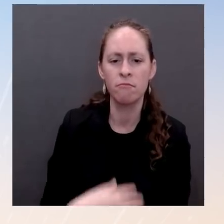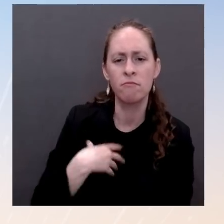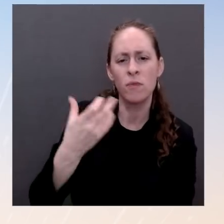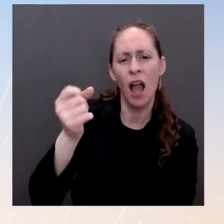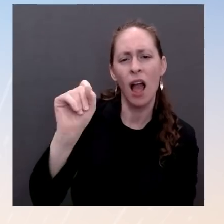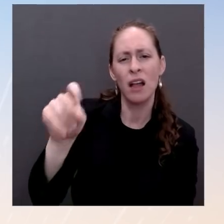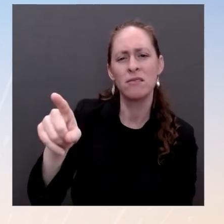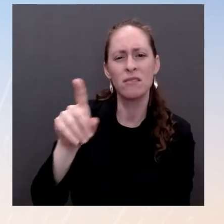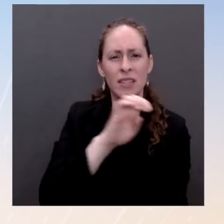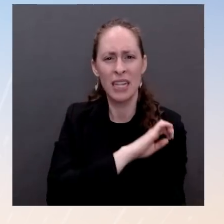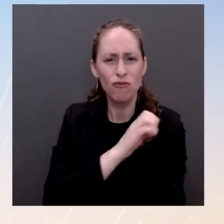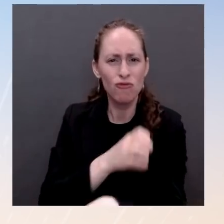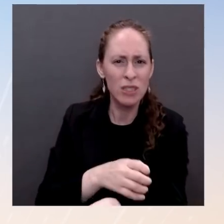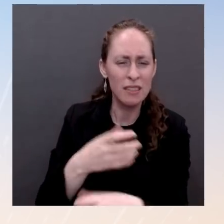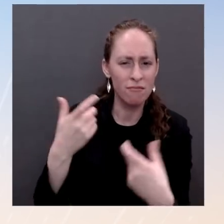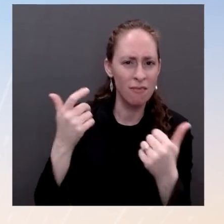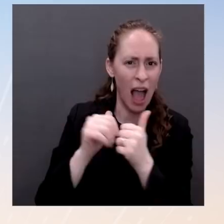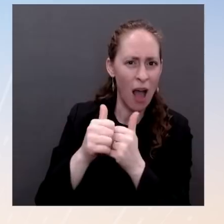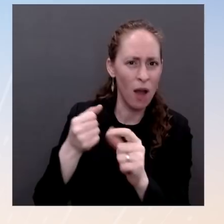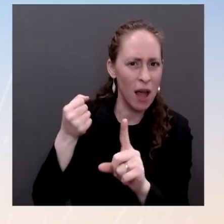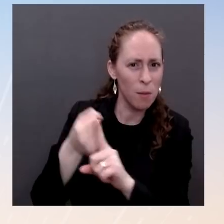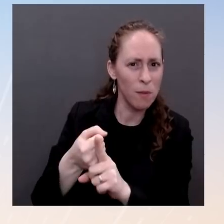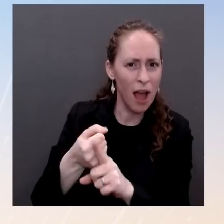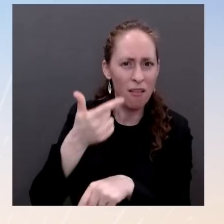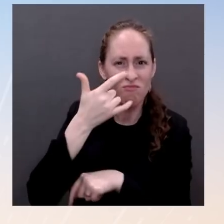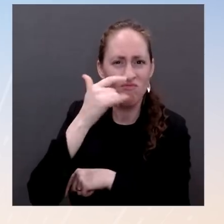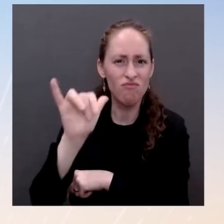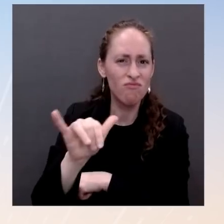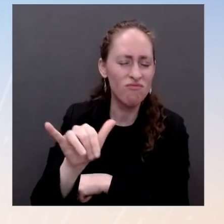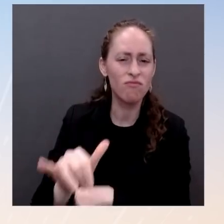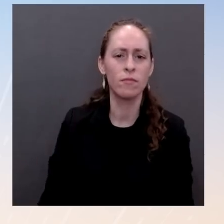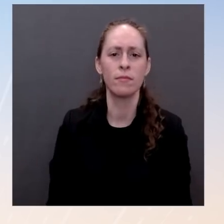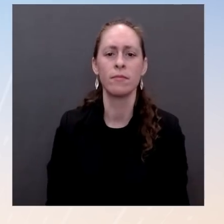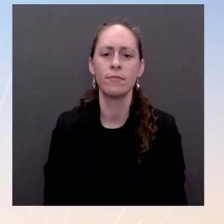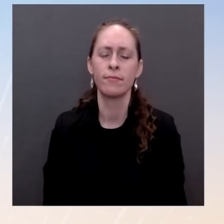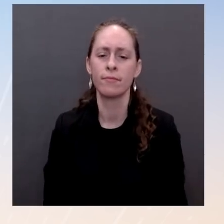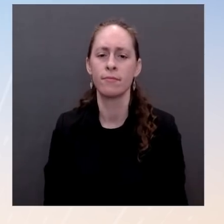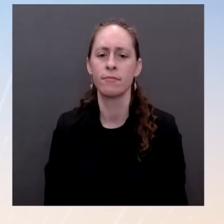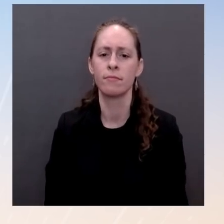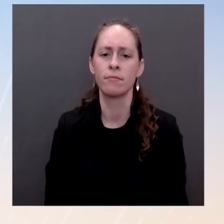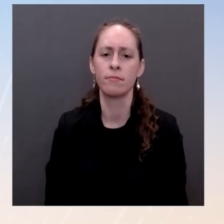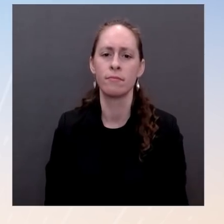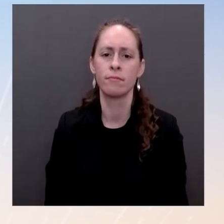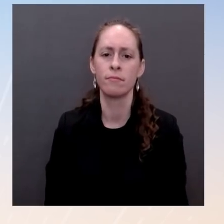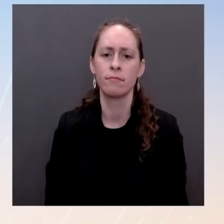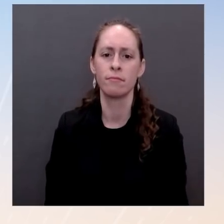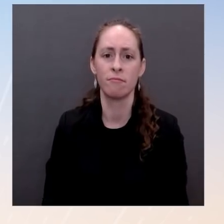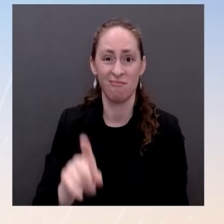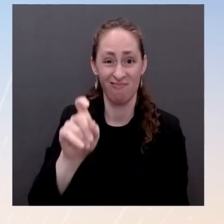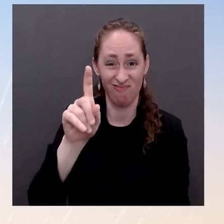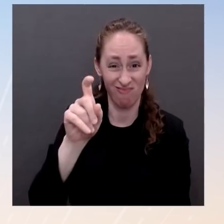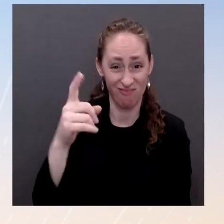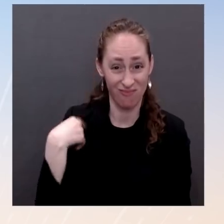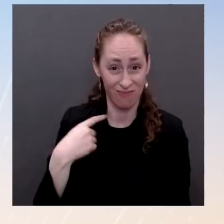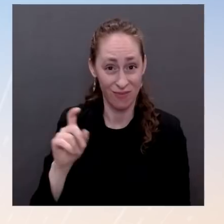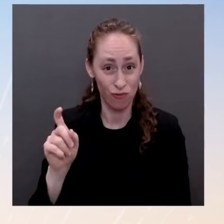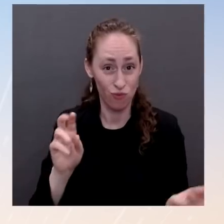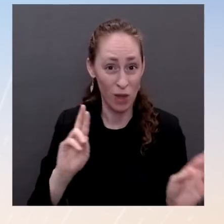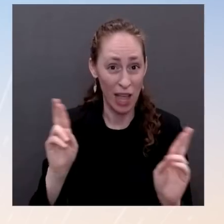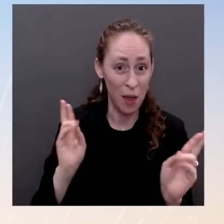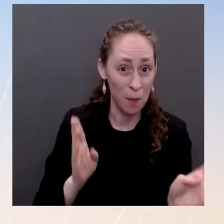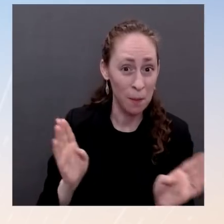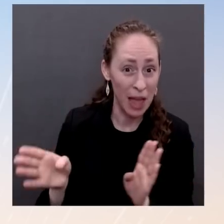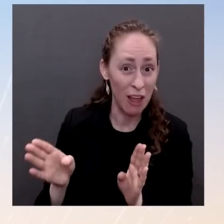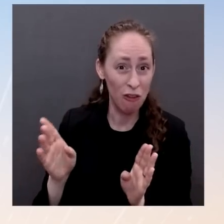here at home, what should Americans be prepared for? Worst case scenario, what should they expect if this happens? Well, I think what the president